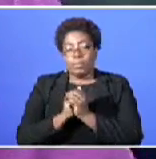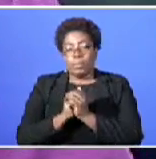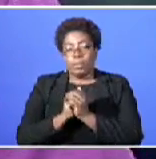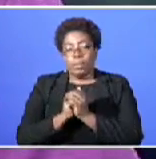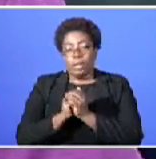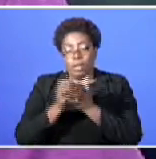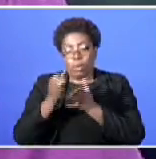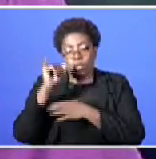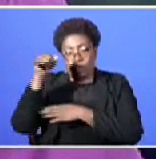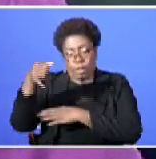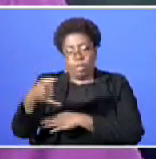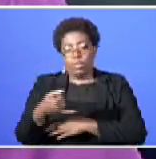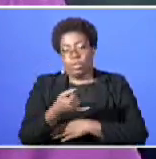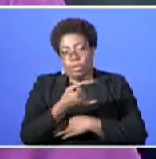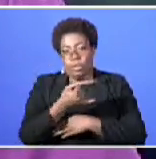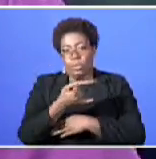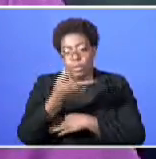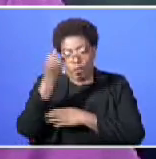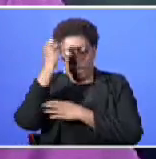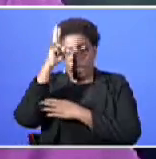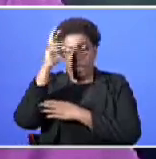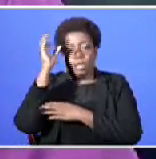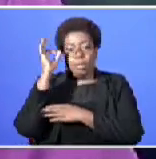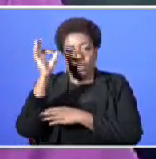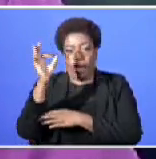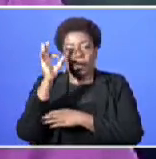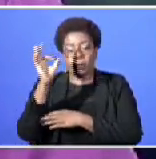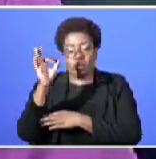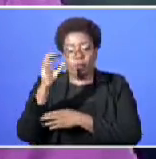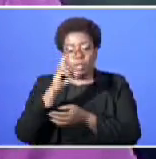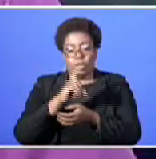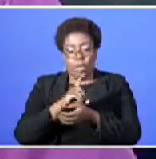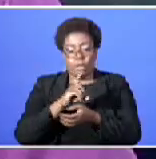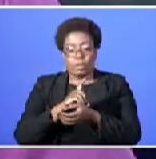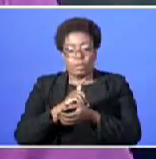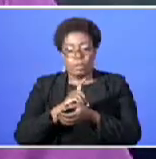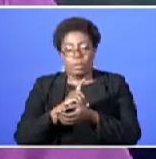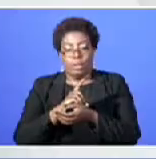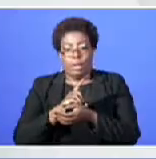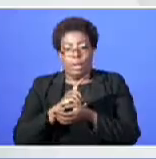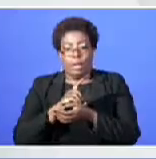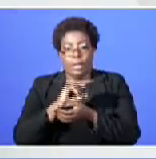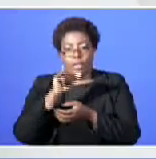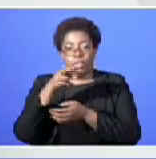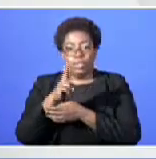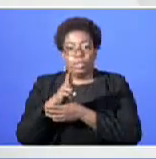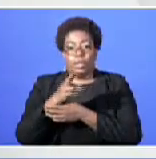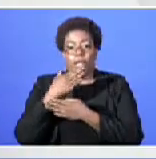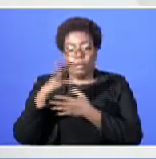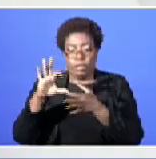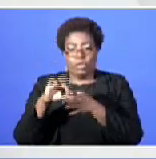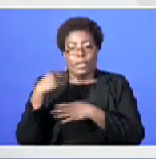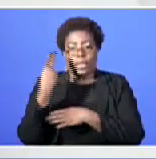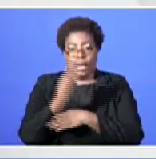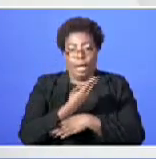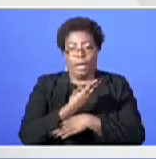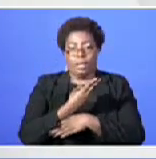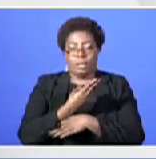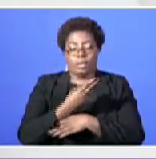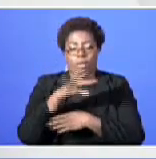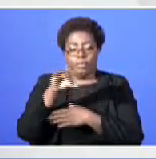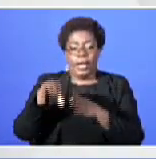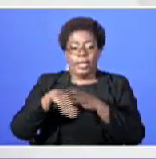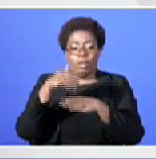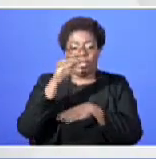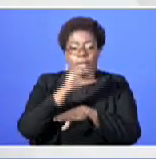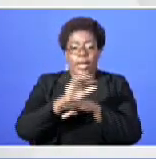Life Ministries, Dr. Ellis P. Jr. And Dr. Pete, thank you so much for joining us on our broadcast this evening. I want to find out from